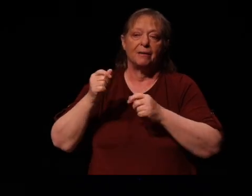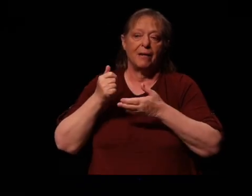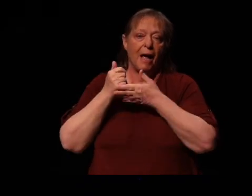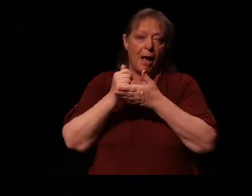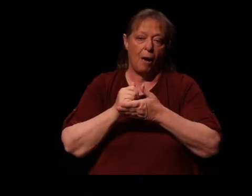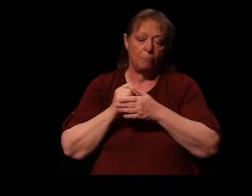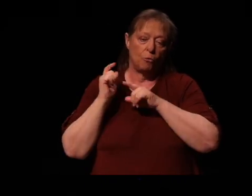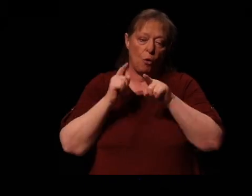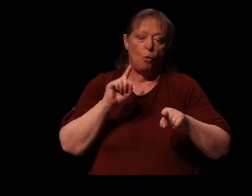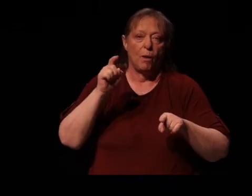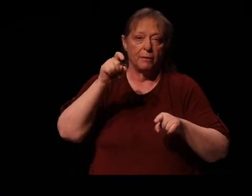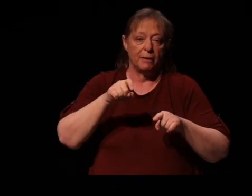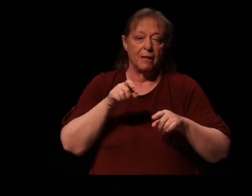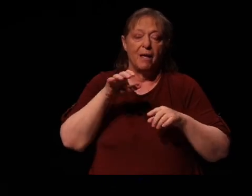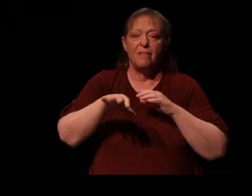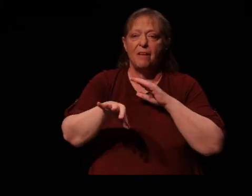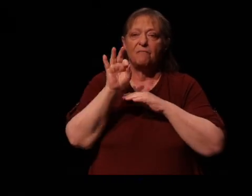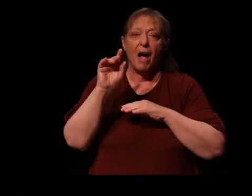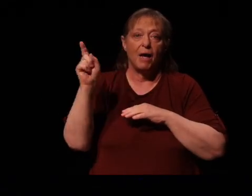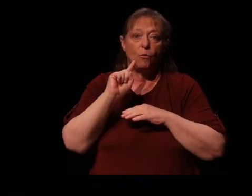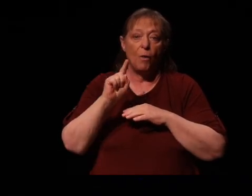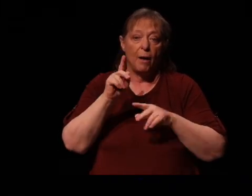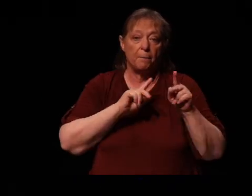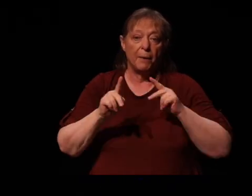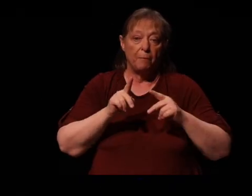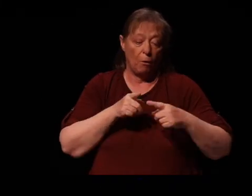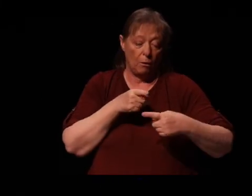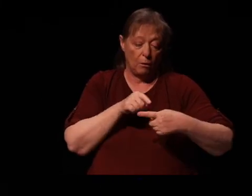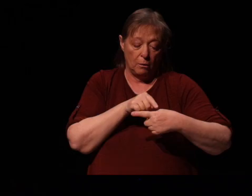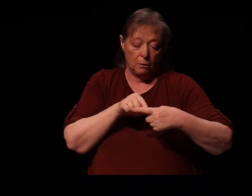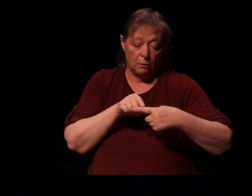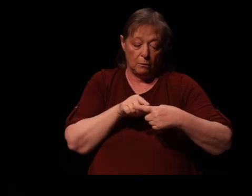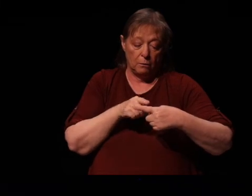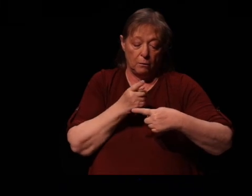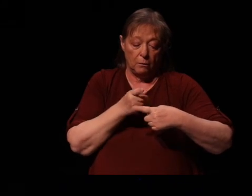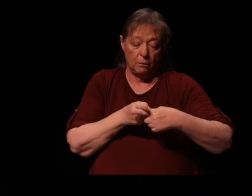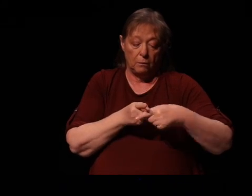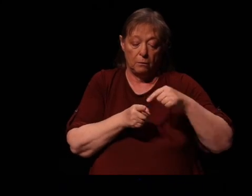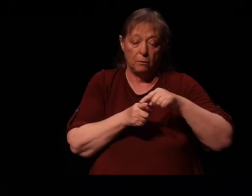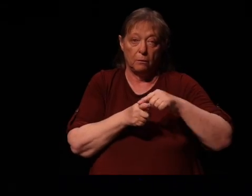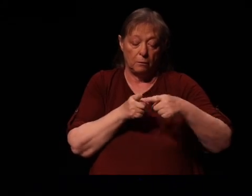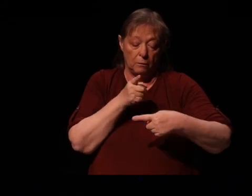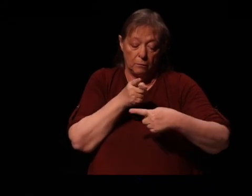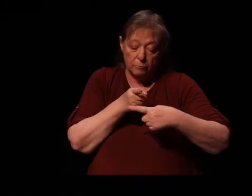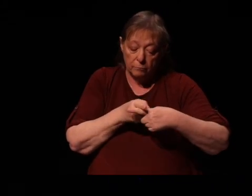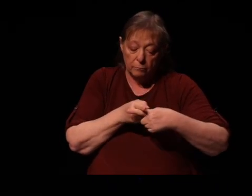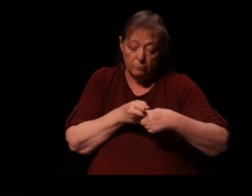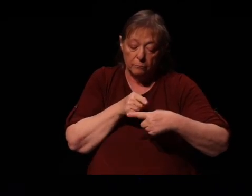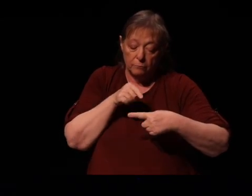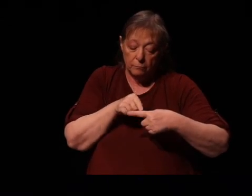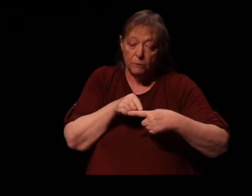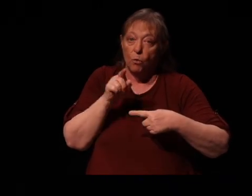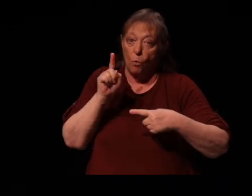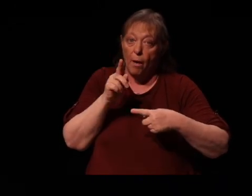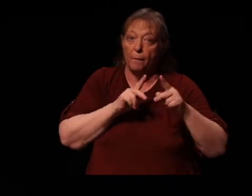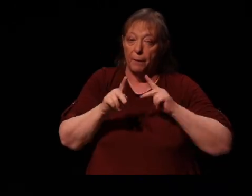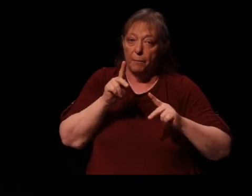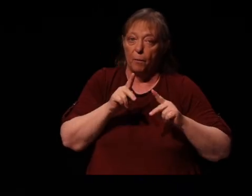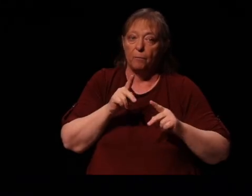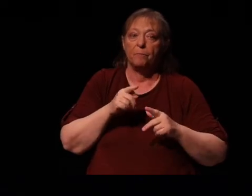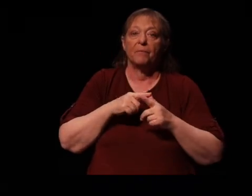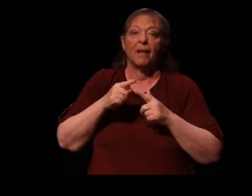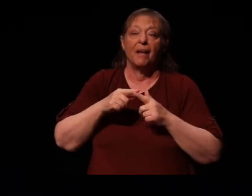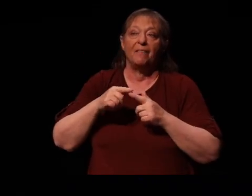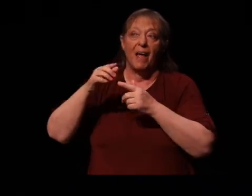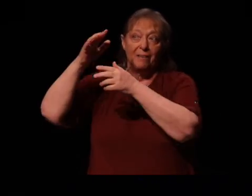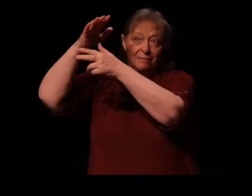helps them get to where they need to be. And they're able to figure out the coordinates of where people are, meaning they're able to figure out where exactly